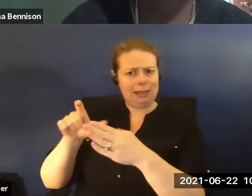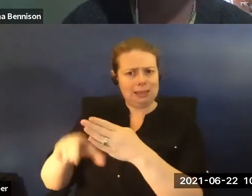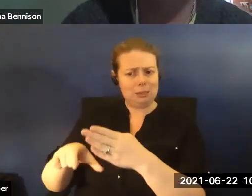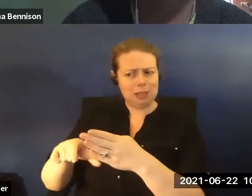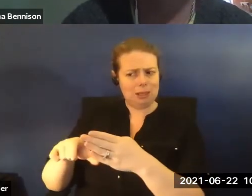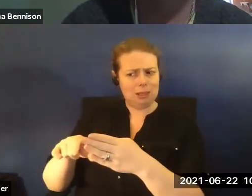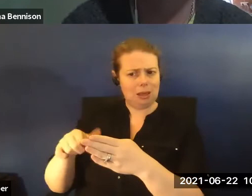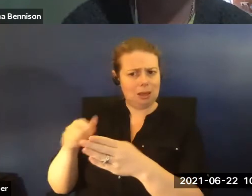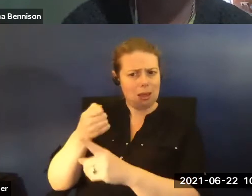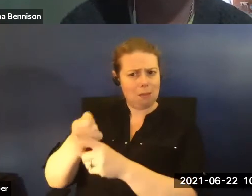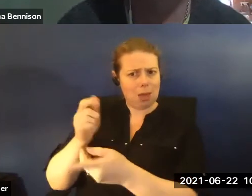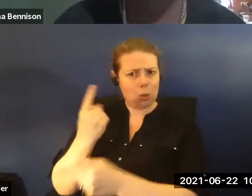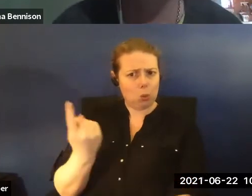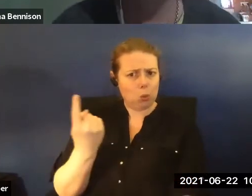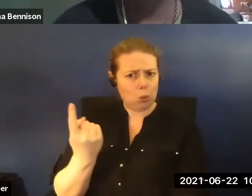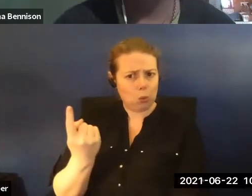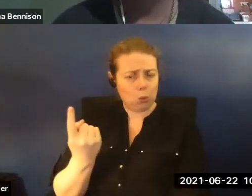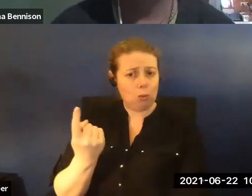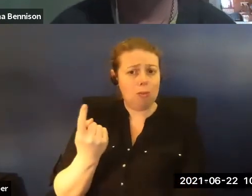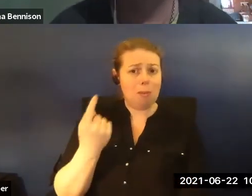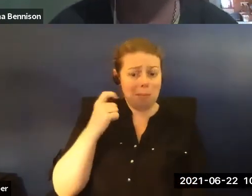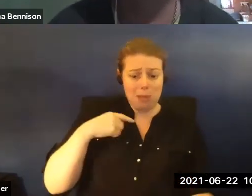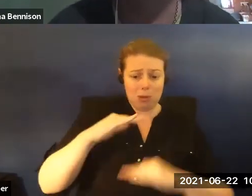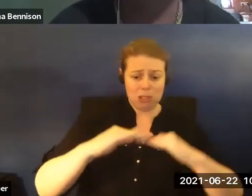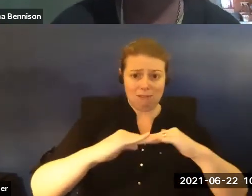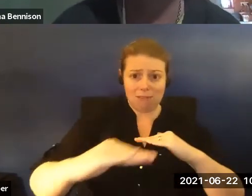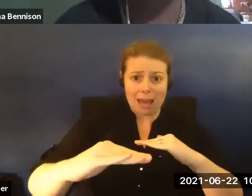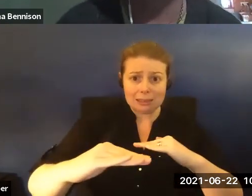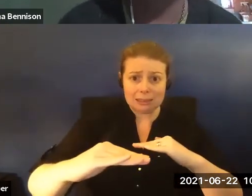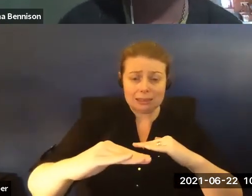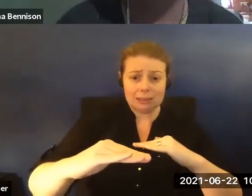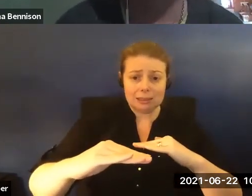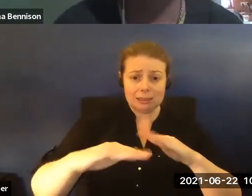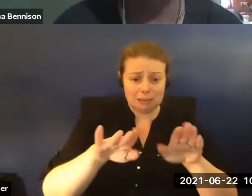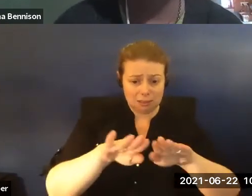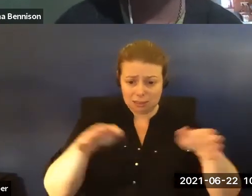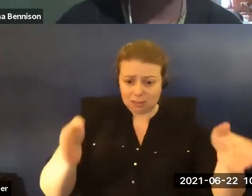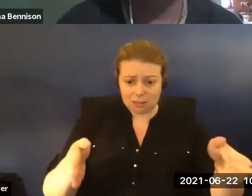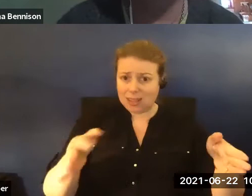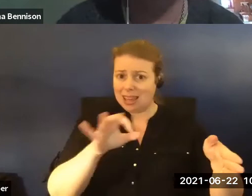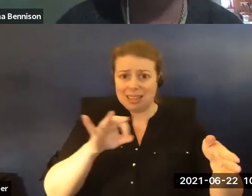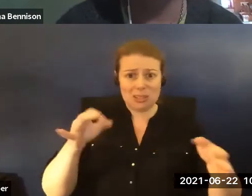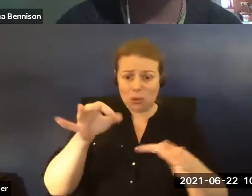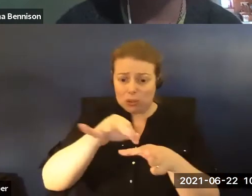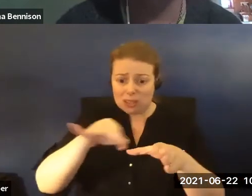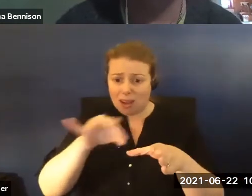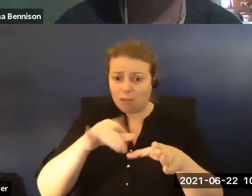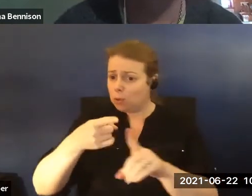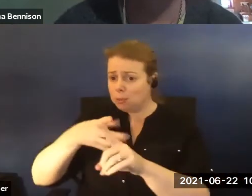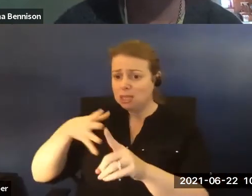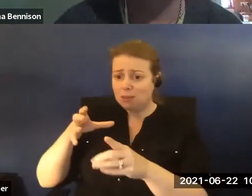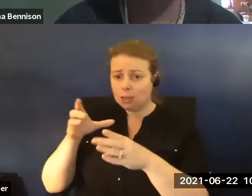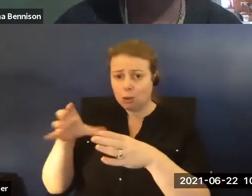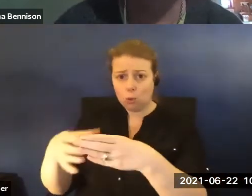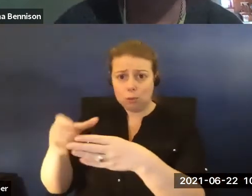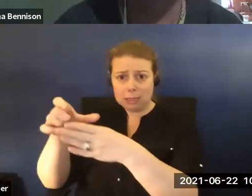and if the kitchen's not correctly designed for certain groups of disabilities, then they might not be able to use that technology. If they've got